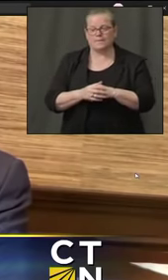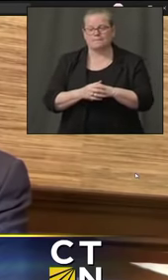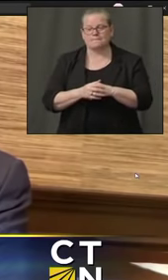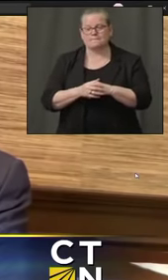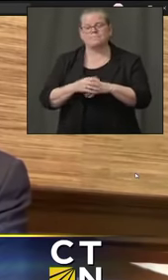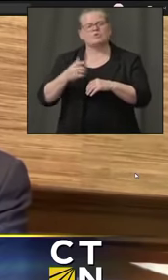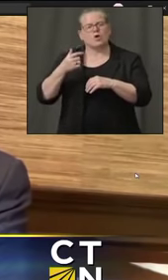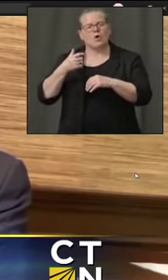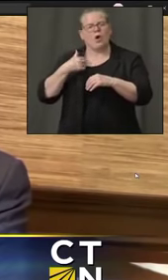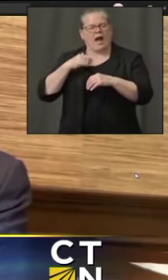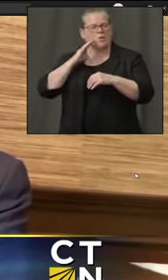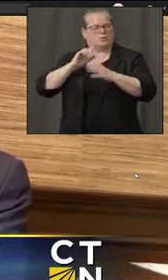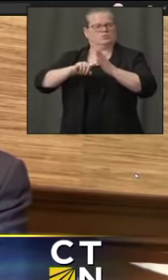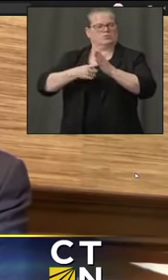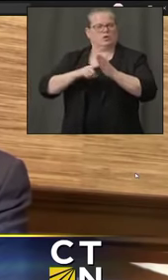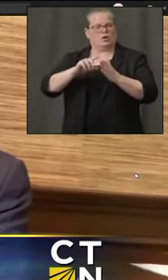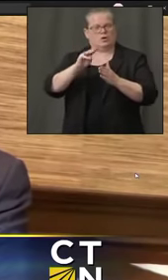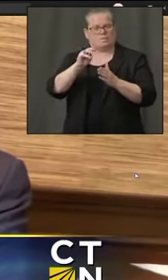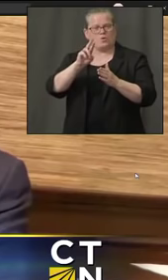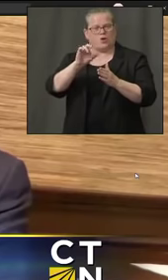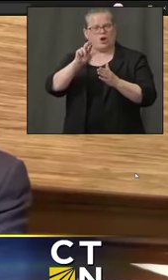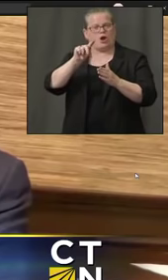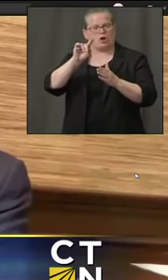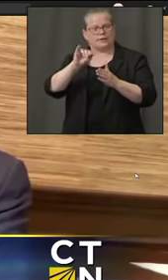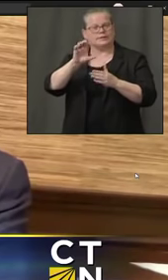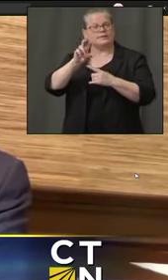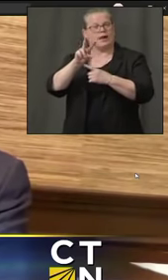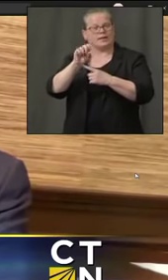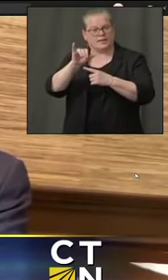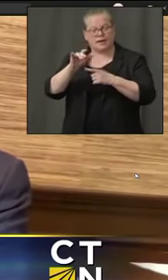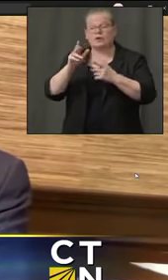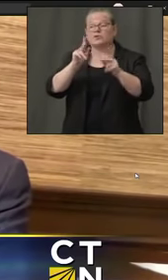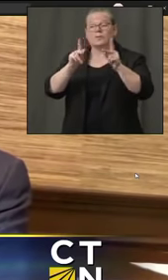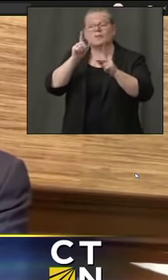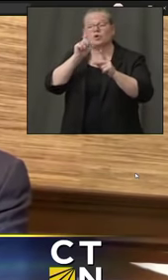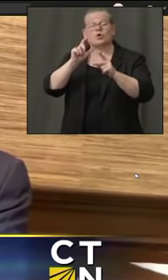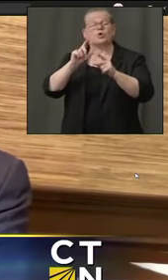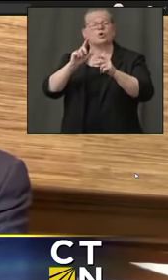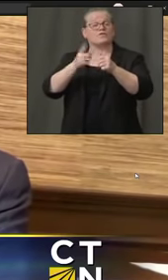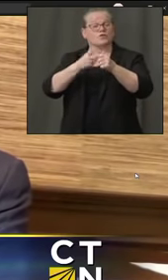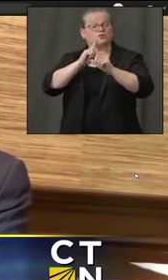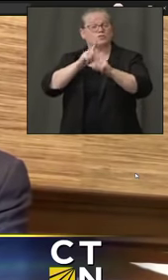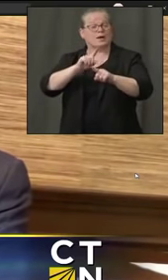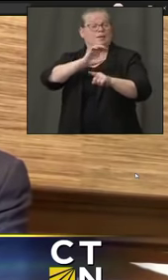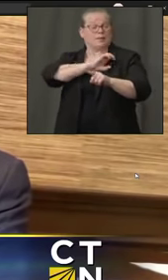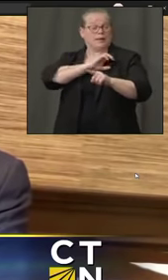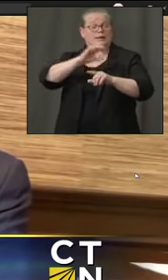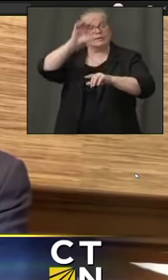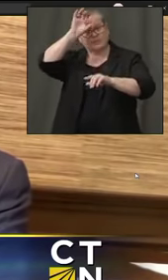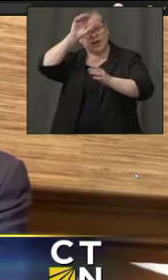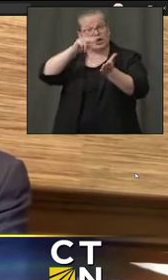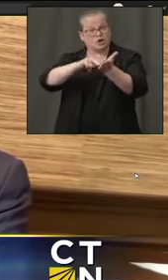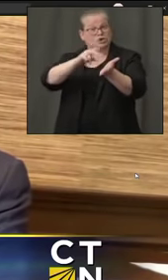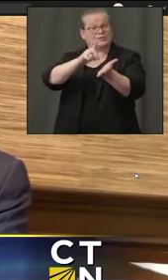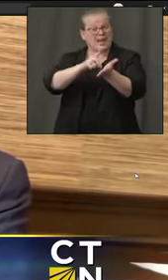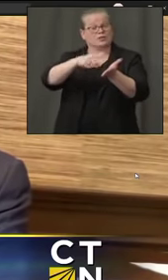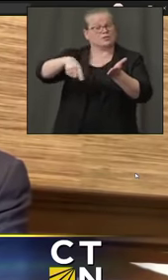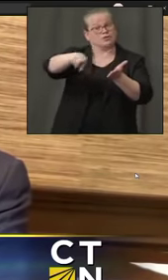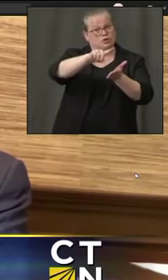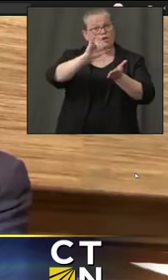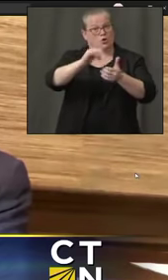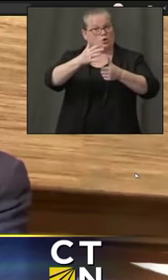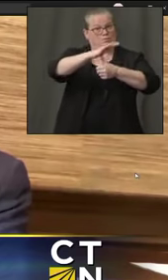first responders, essential workers, and those with symptoms. As the situations evolve and we start getting